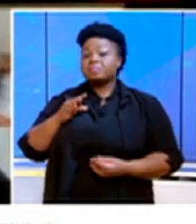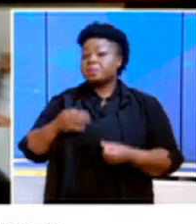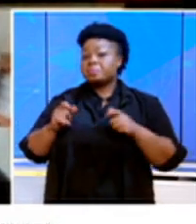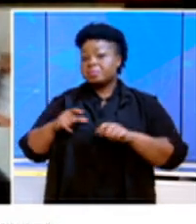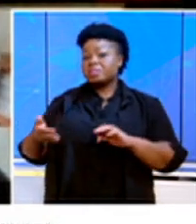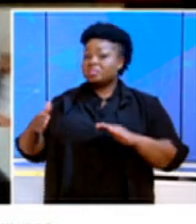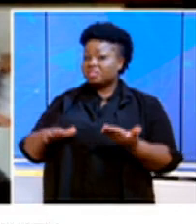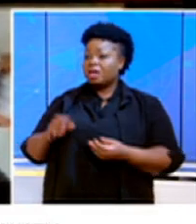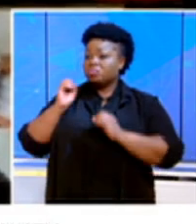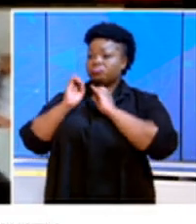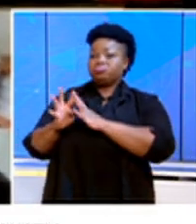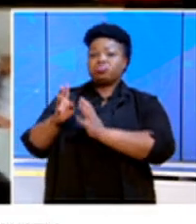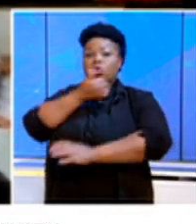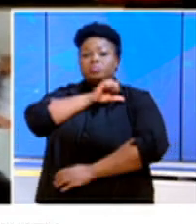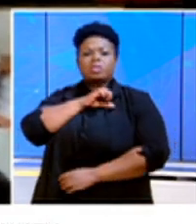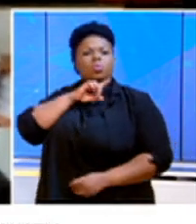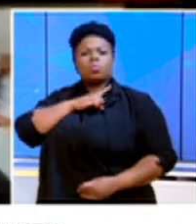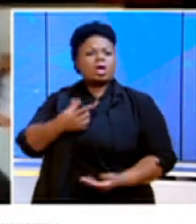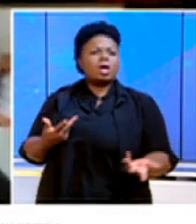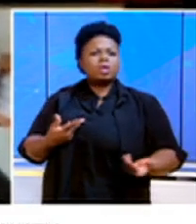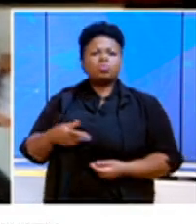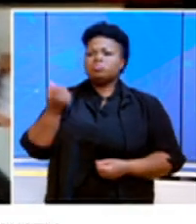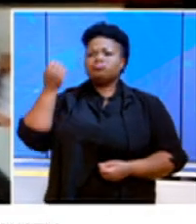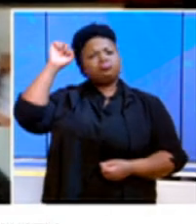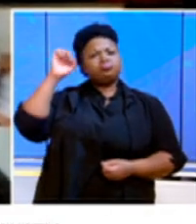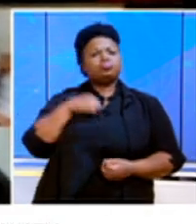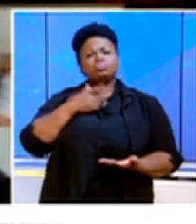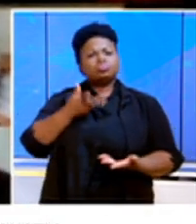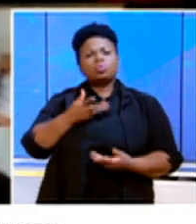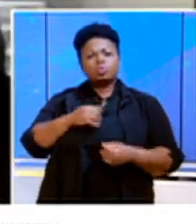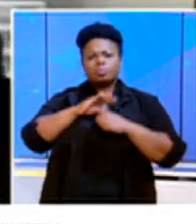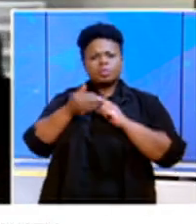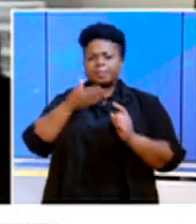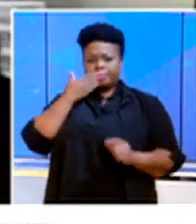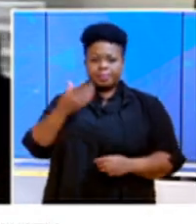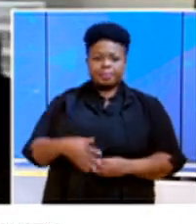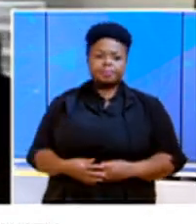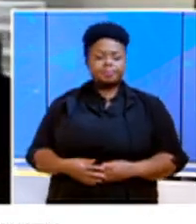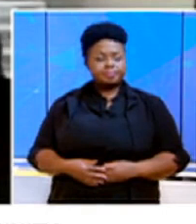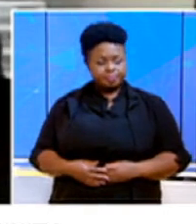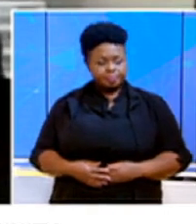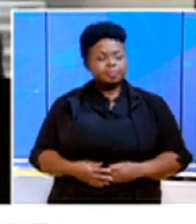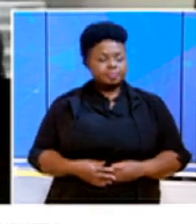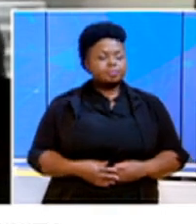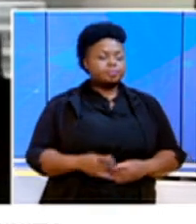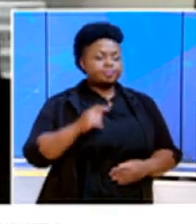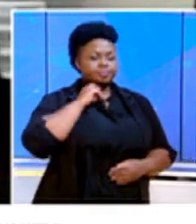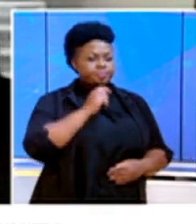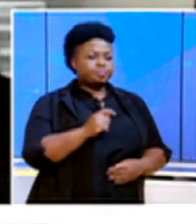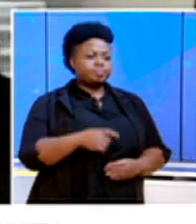people die or have to go to hospital because we haven't protected them. Yeah, and that's the reality. So I'm